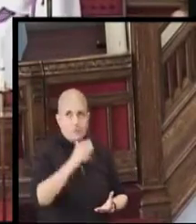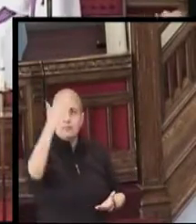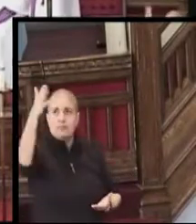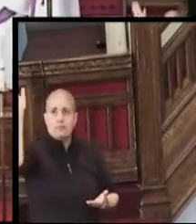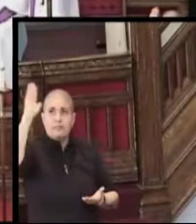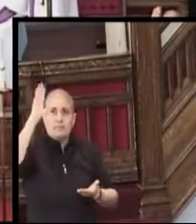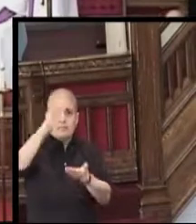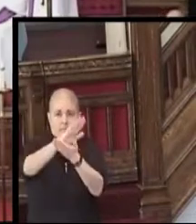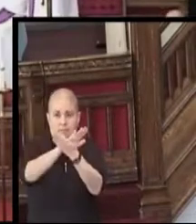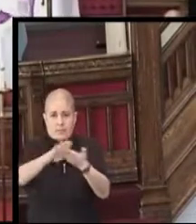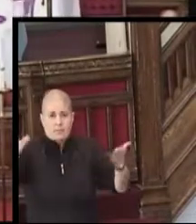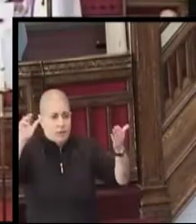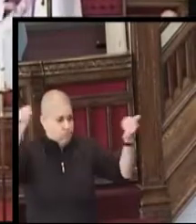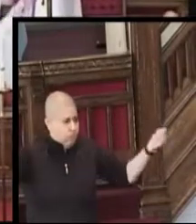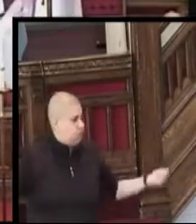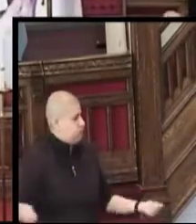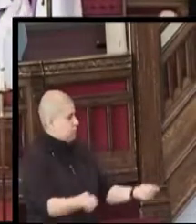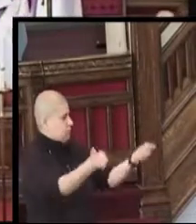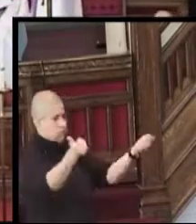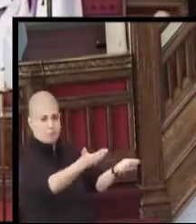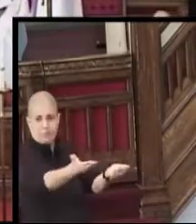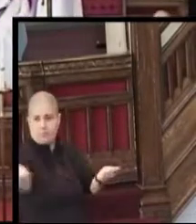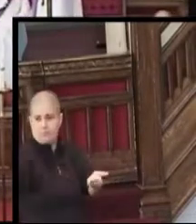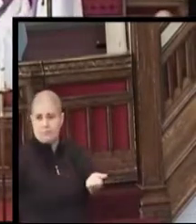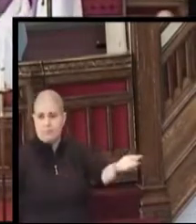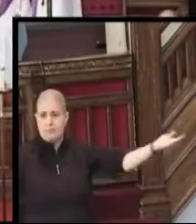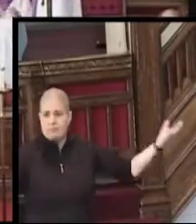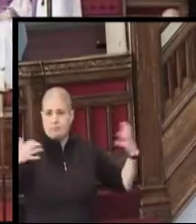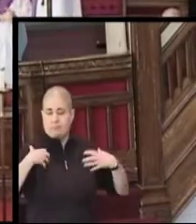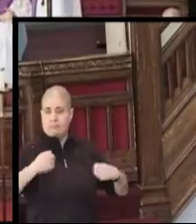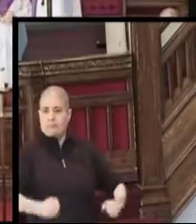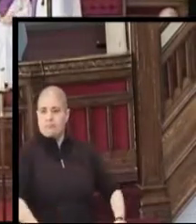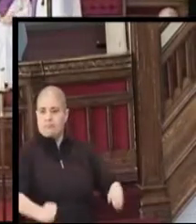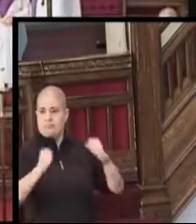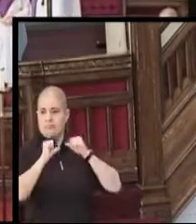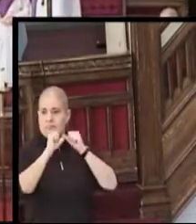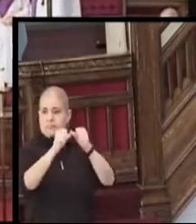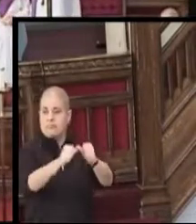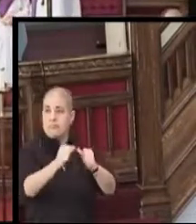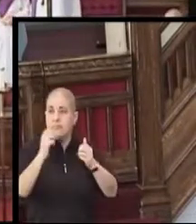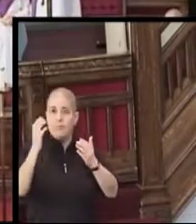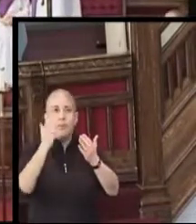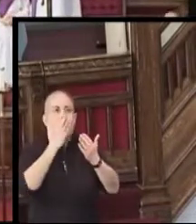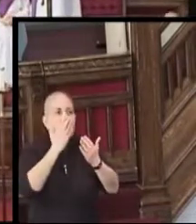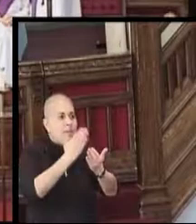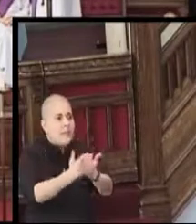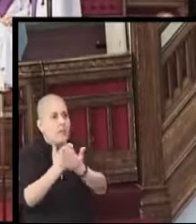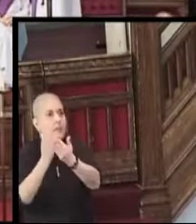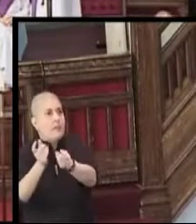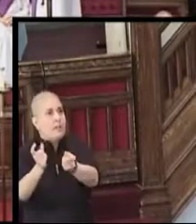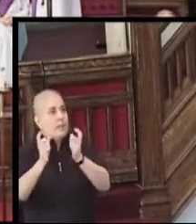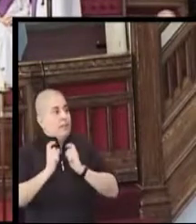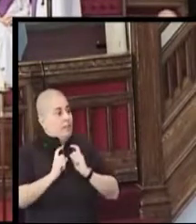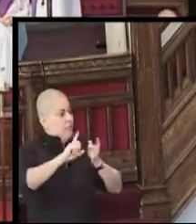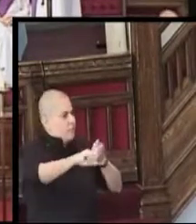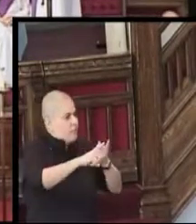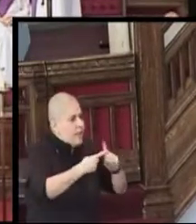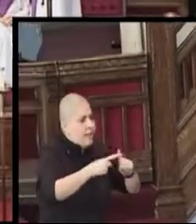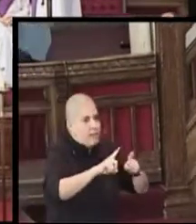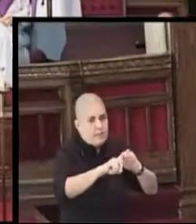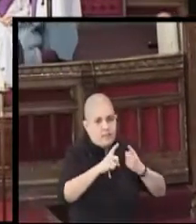Gracious God, your abundance surrounds us and sustains us. We thank you for gifts of friendship and new